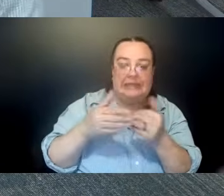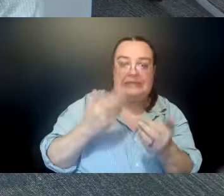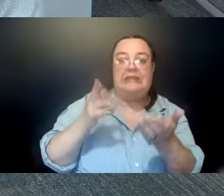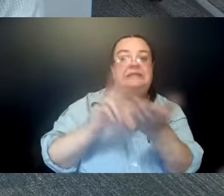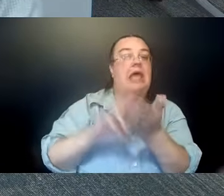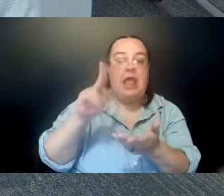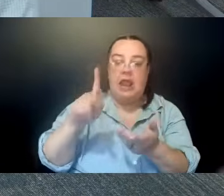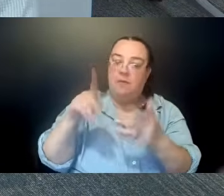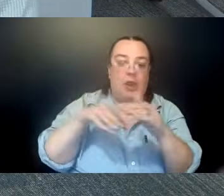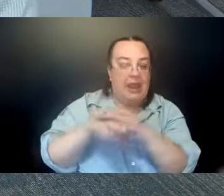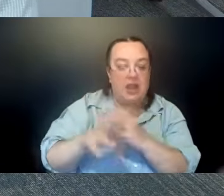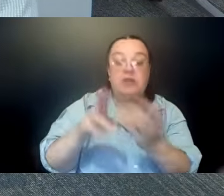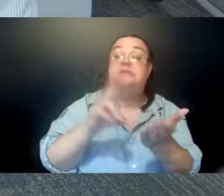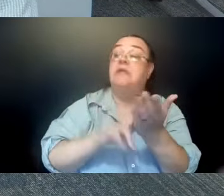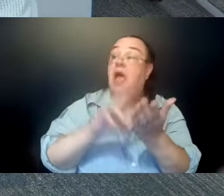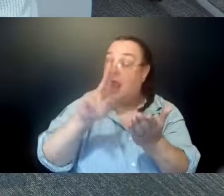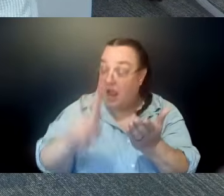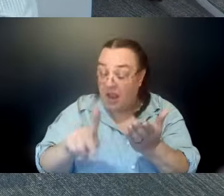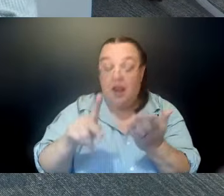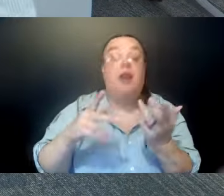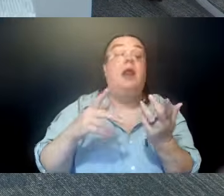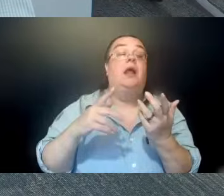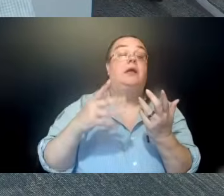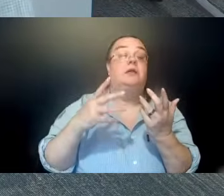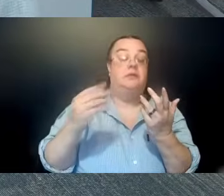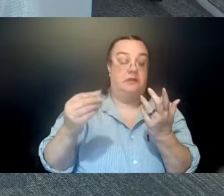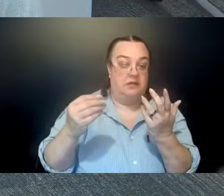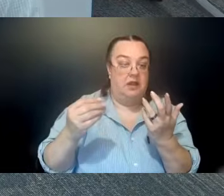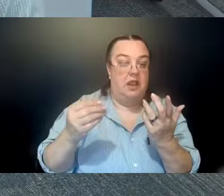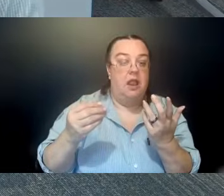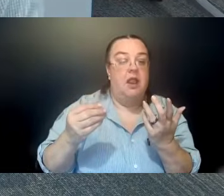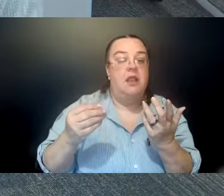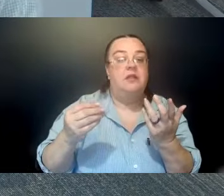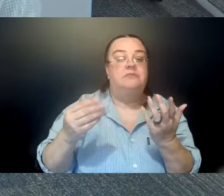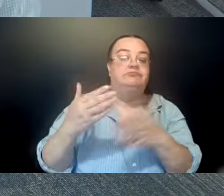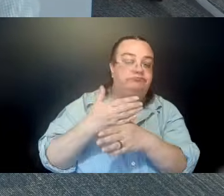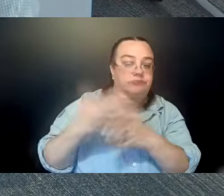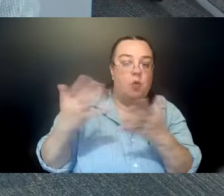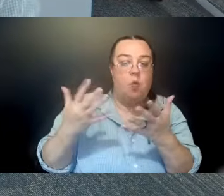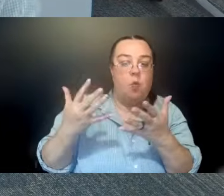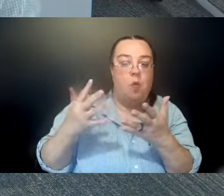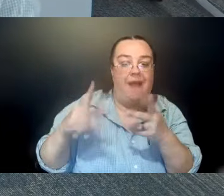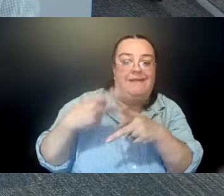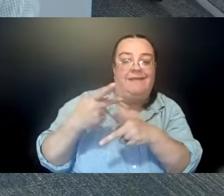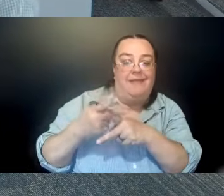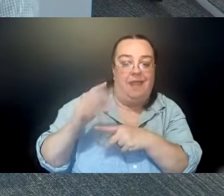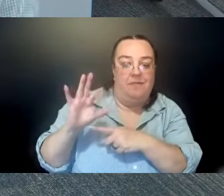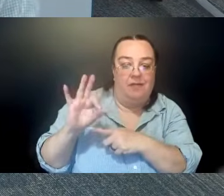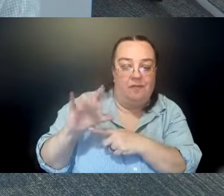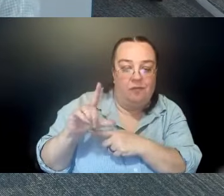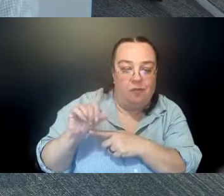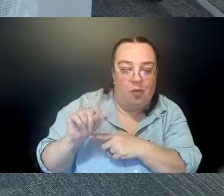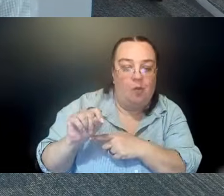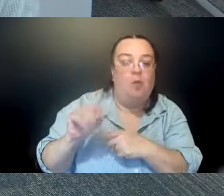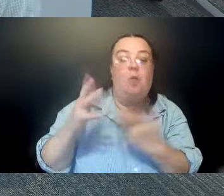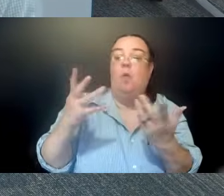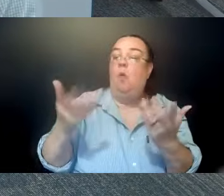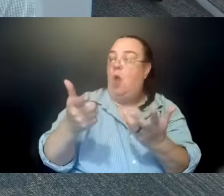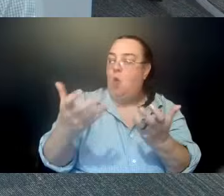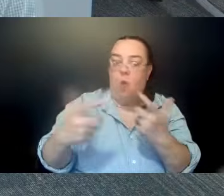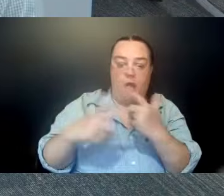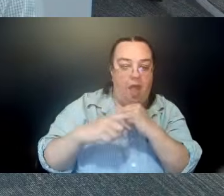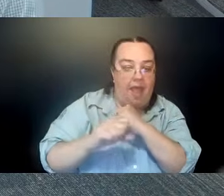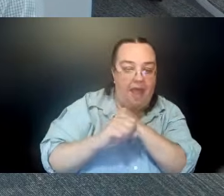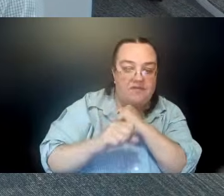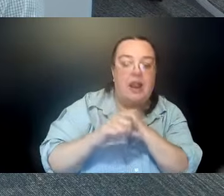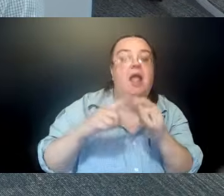Yep. You sign up and present what kind of float you'd like to do, what you'd like to advertise, and